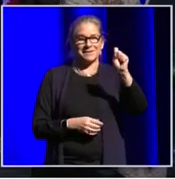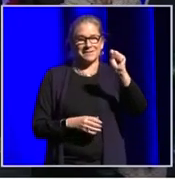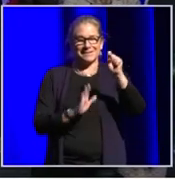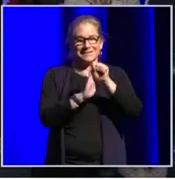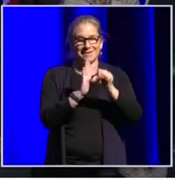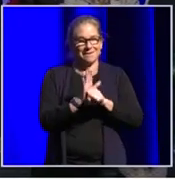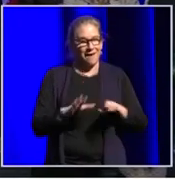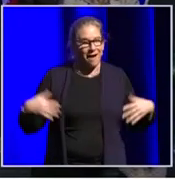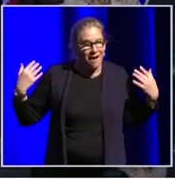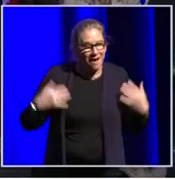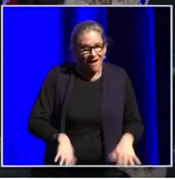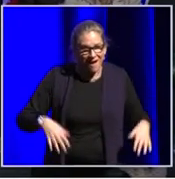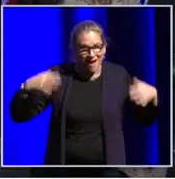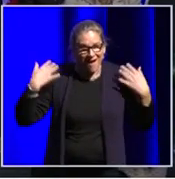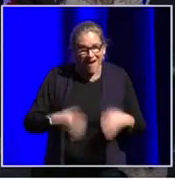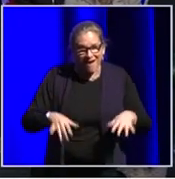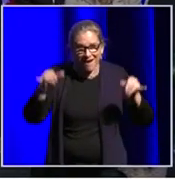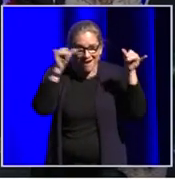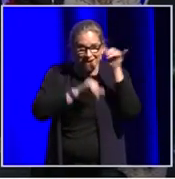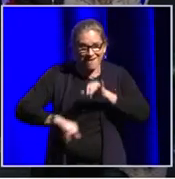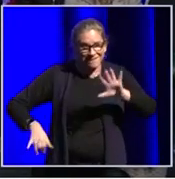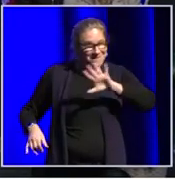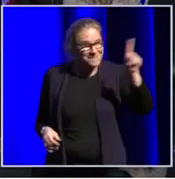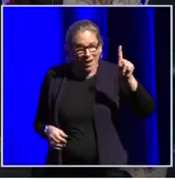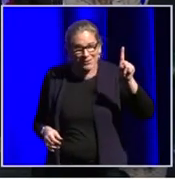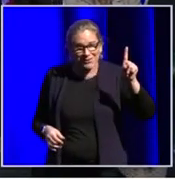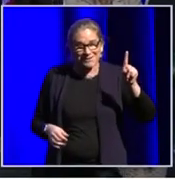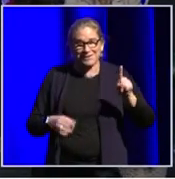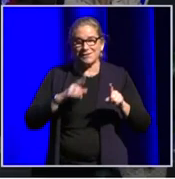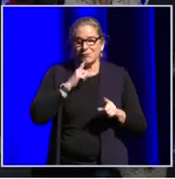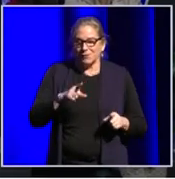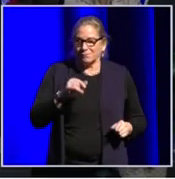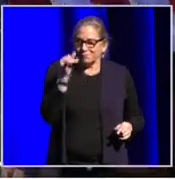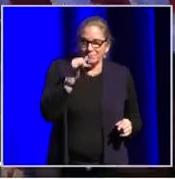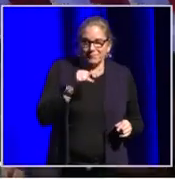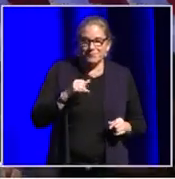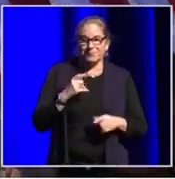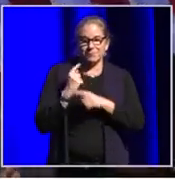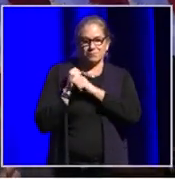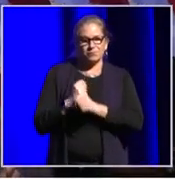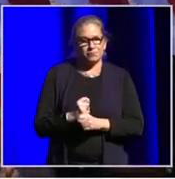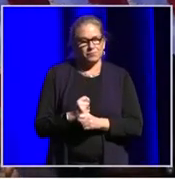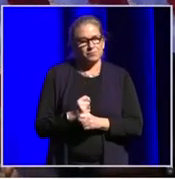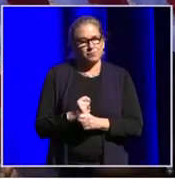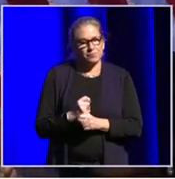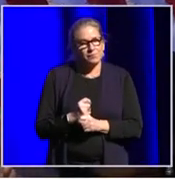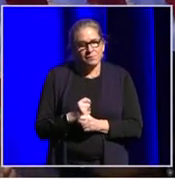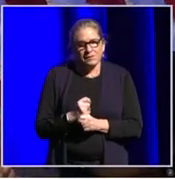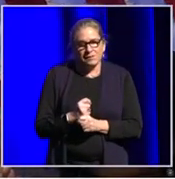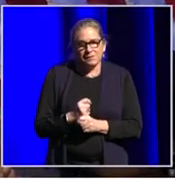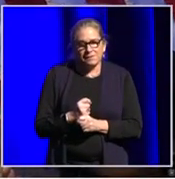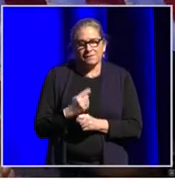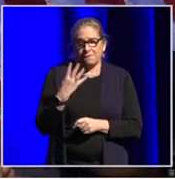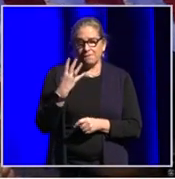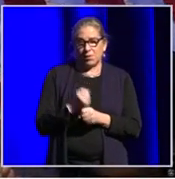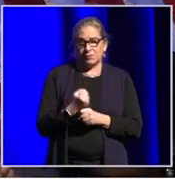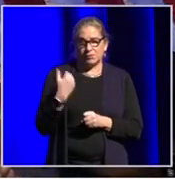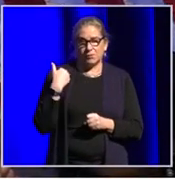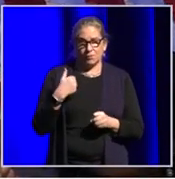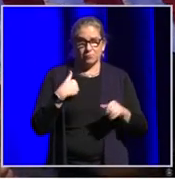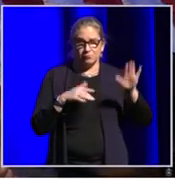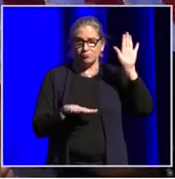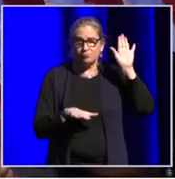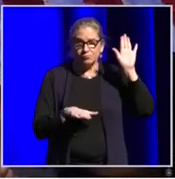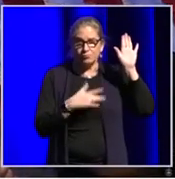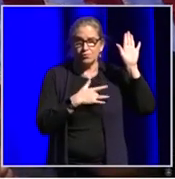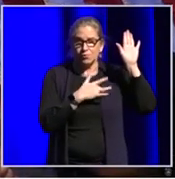So keeping with that tradition, I started at my swearing-in 4 years ago. Today I want to call on another